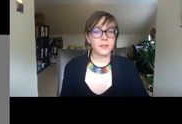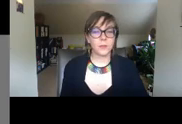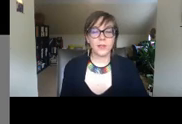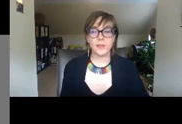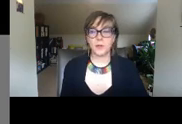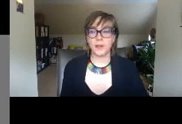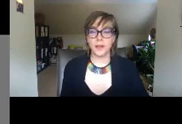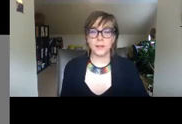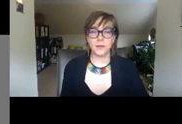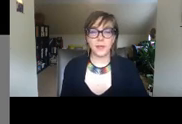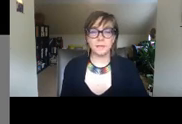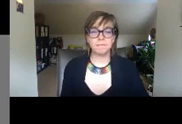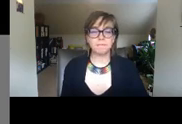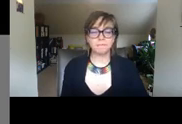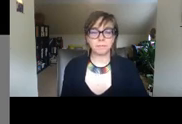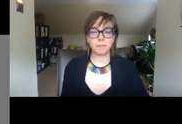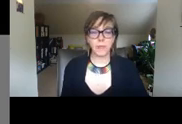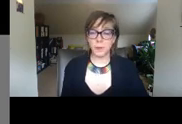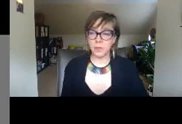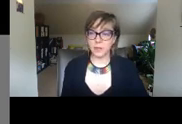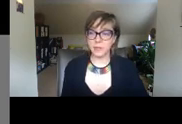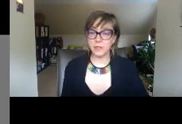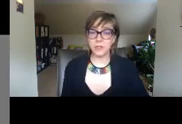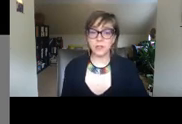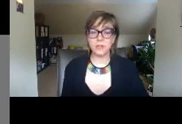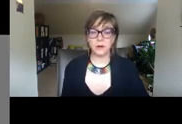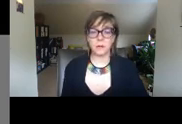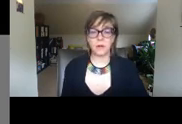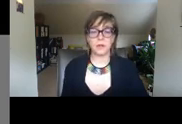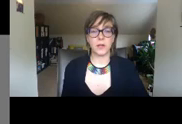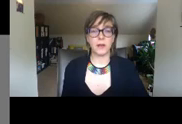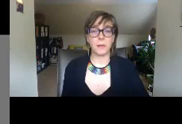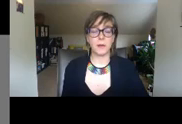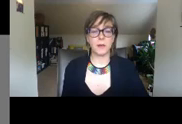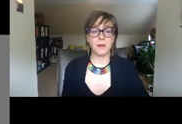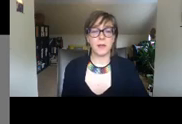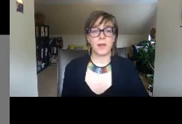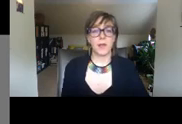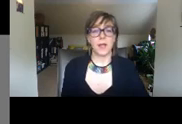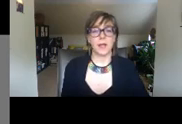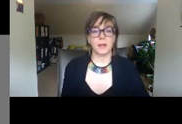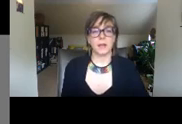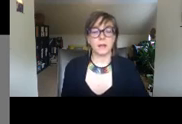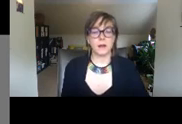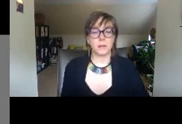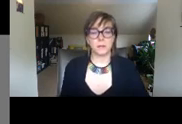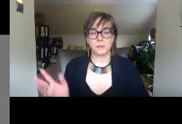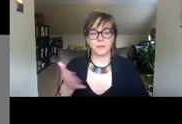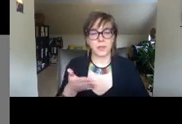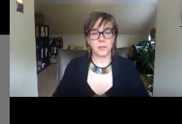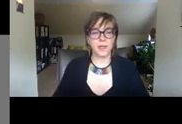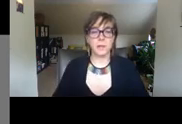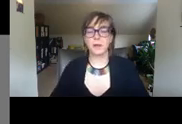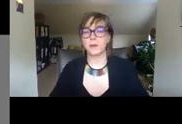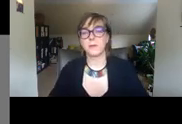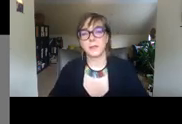Finally, these are ways that you can connect with me and with Seven Sisters, my training company. And